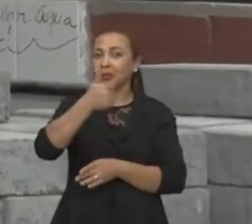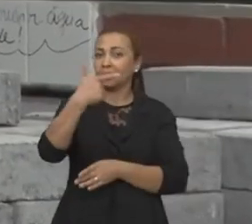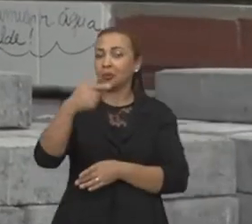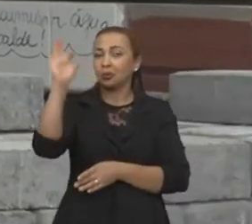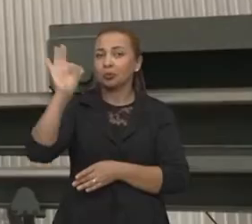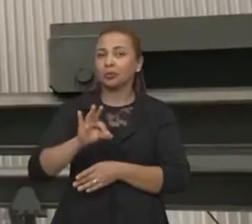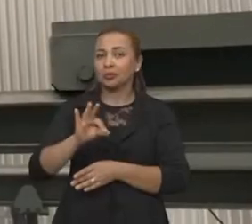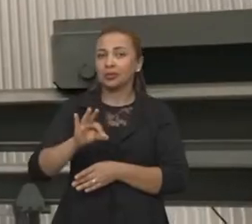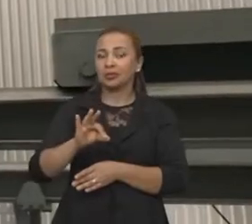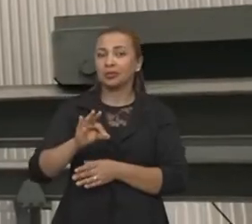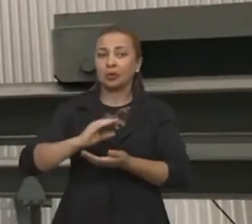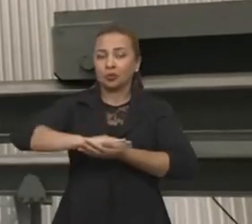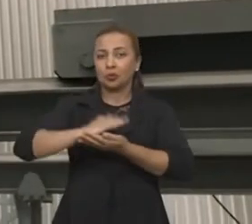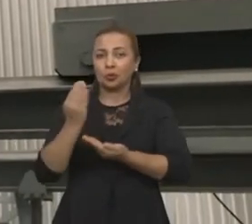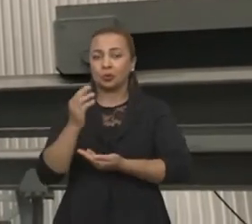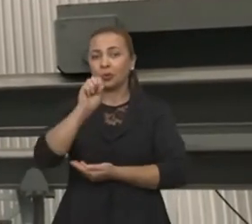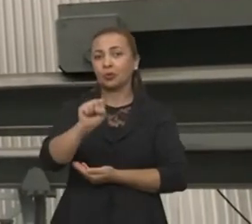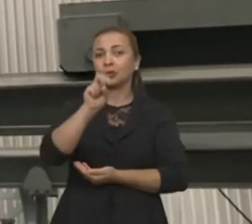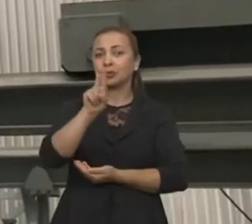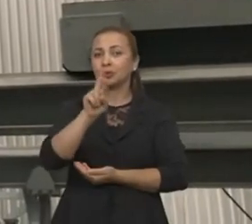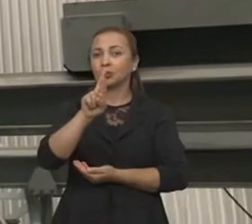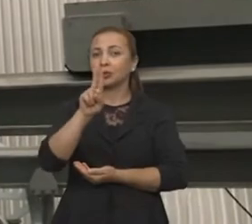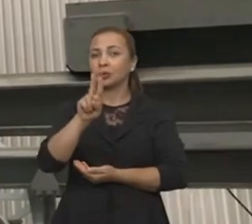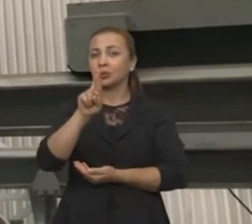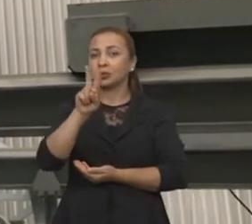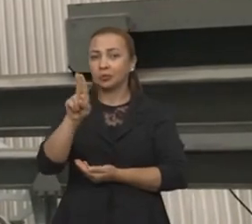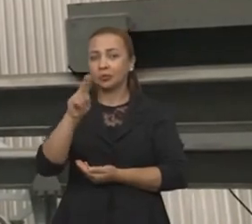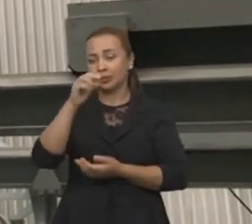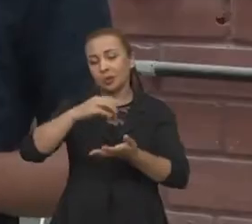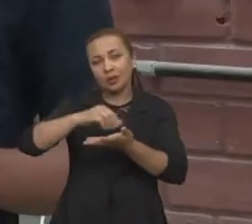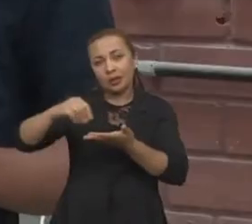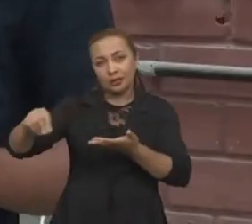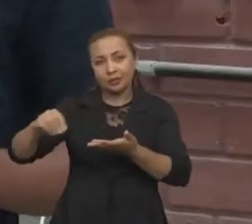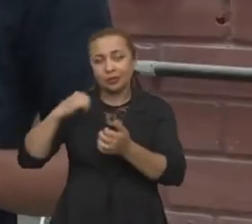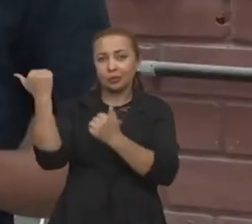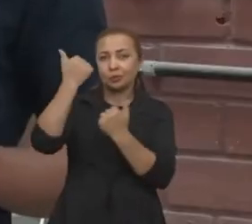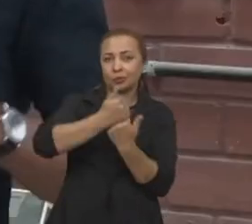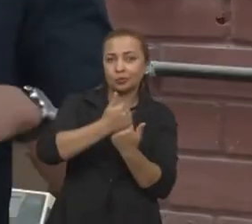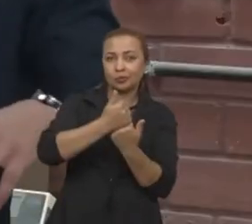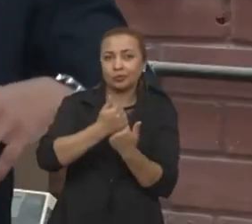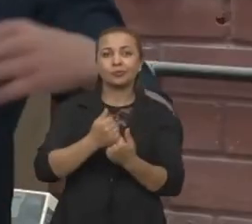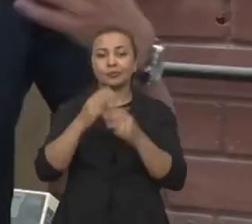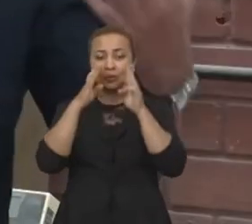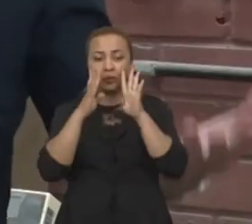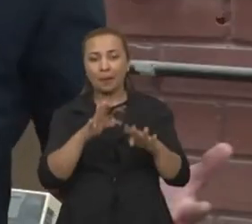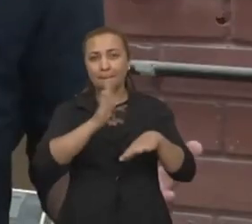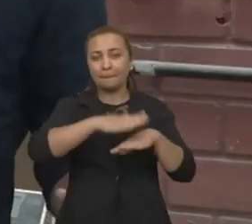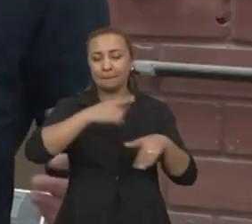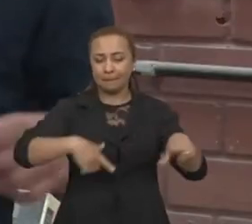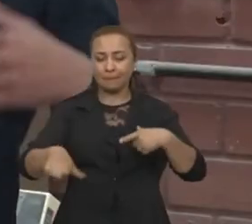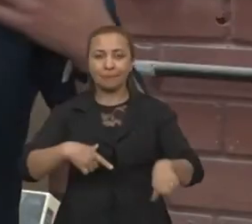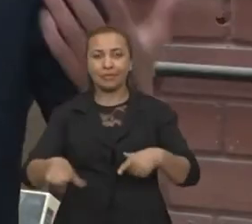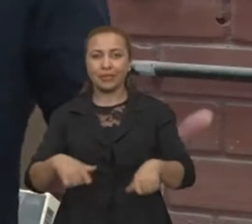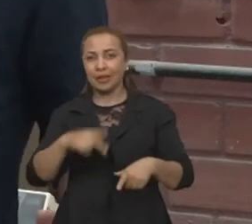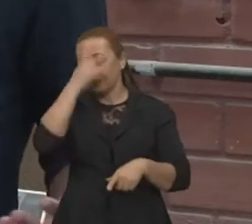12% of the residue of the conchers in substitution to areia. We are planning to make ensayers more focused for the